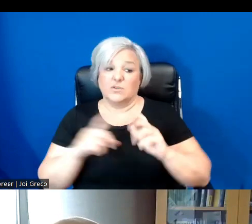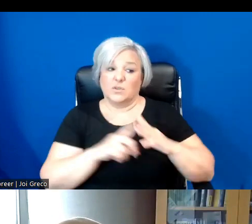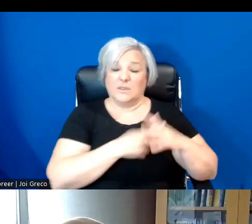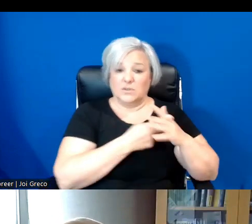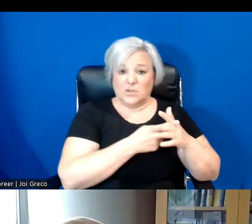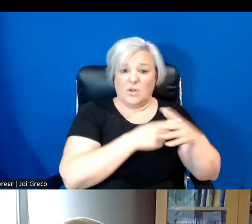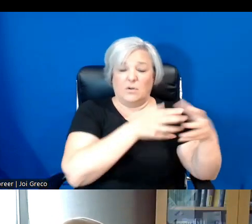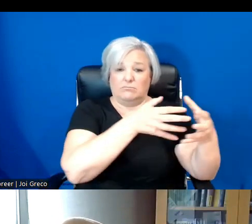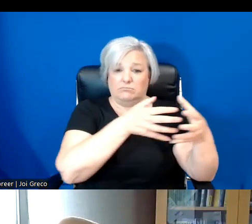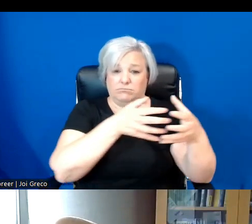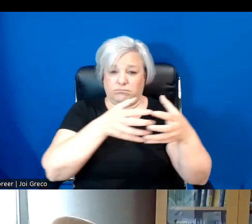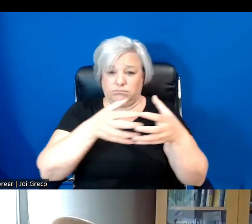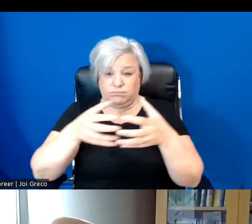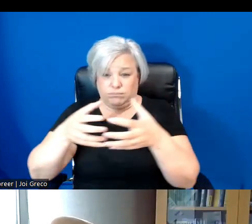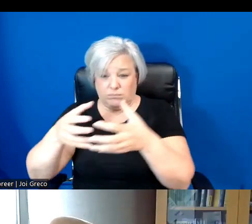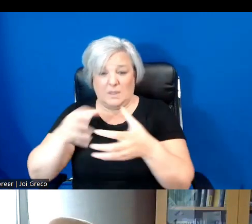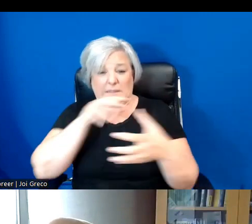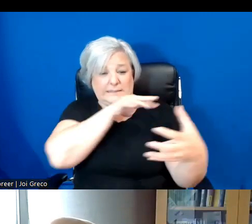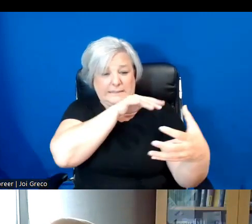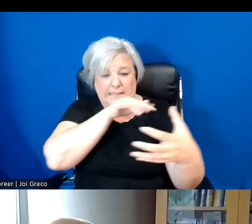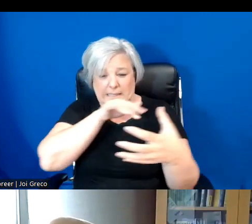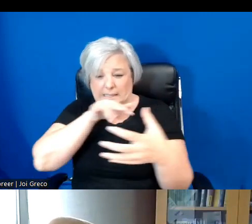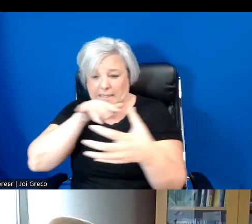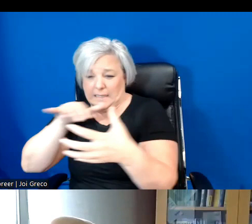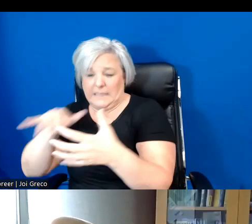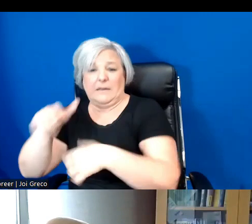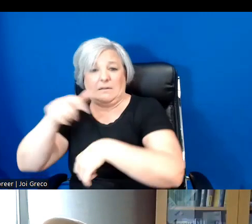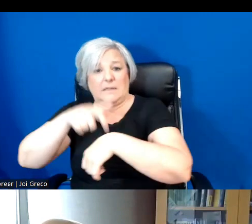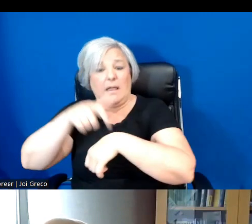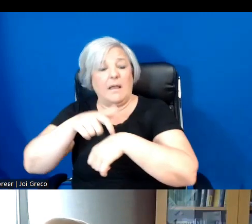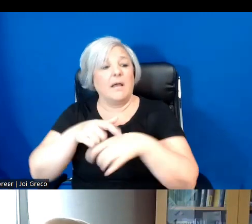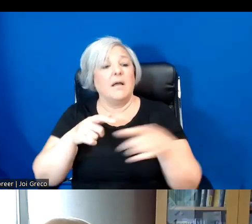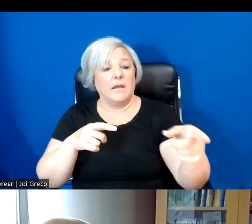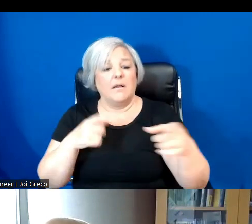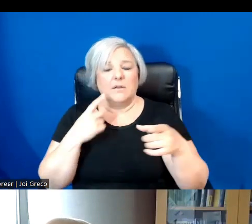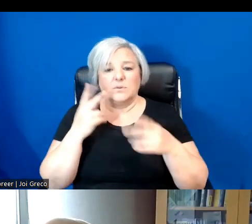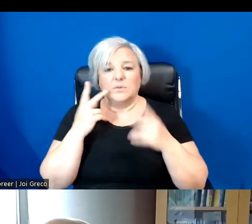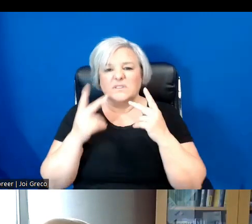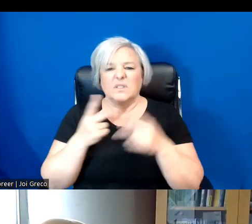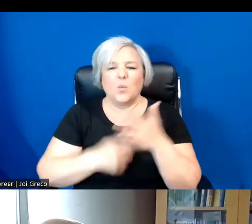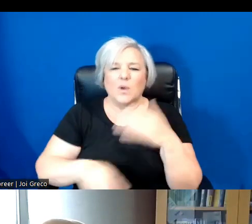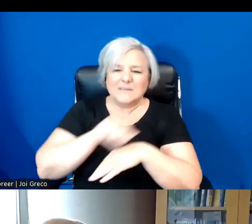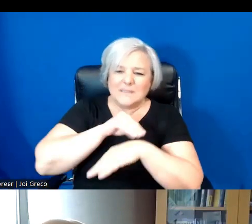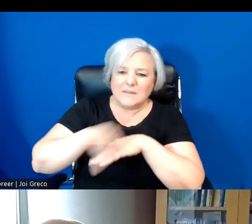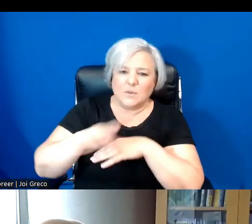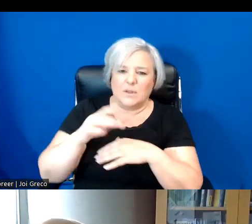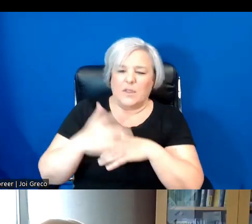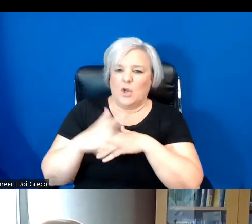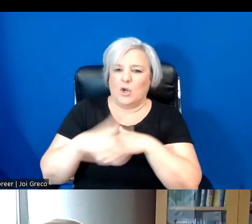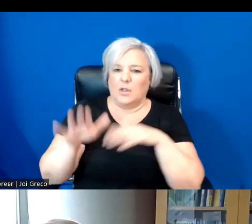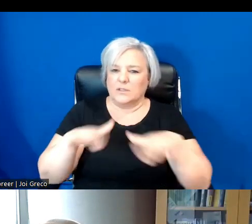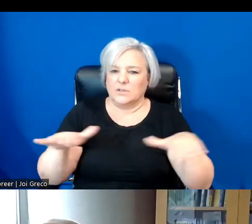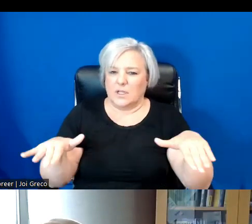longitudinal prospective cohort that we're following over time to understand the factors that are contributing to early